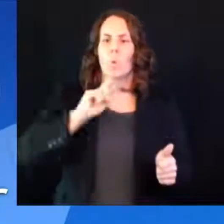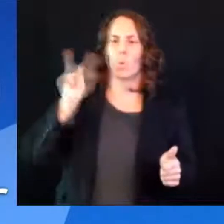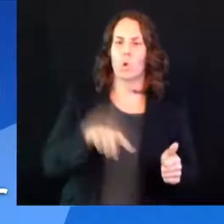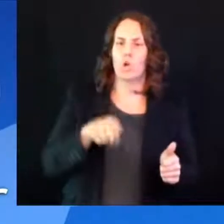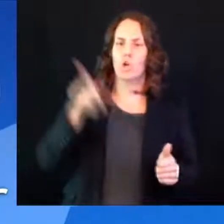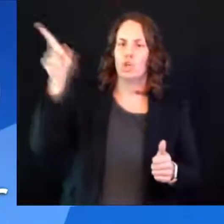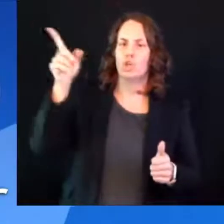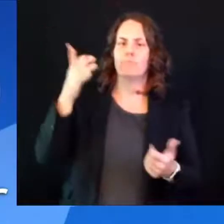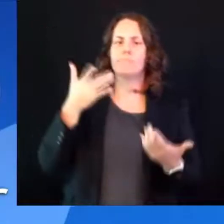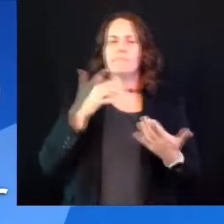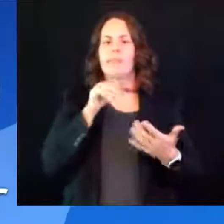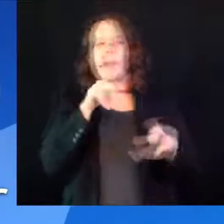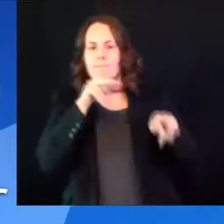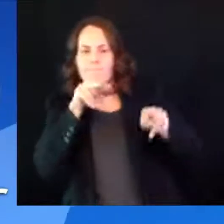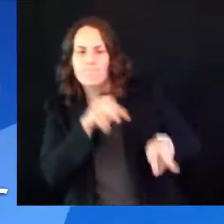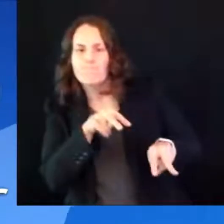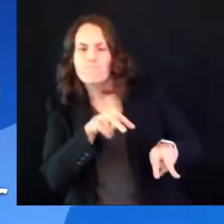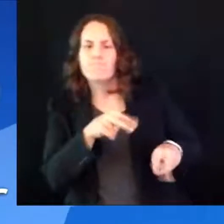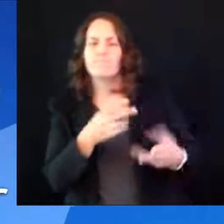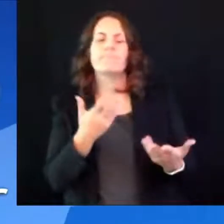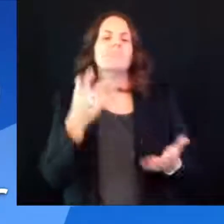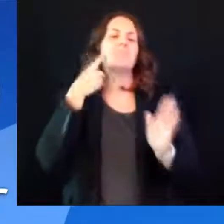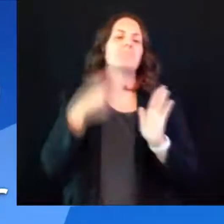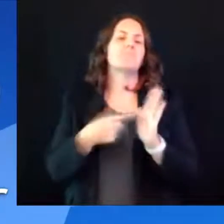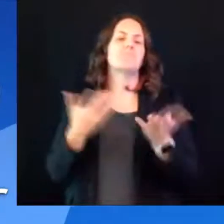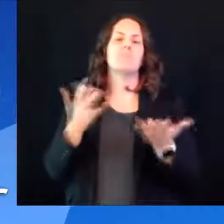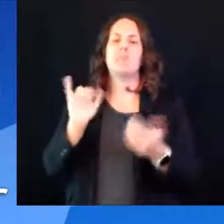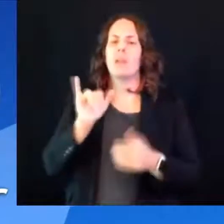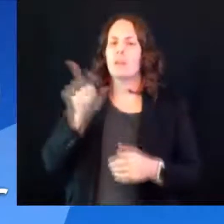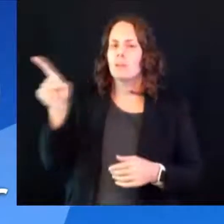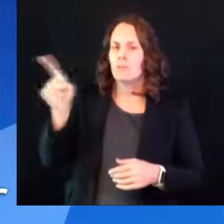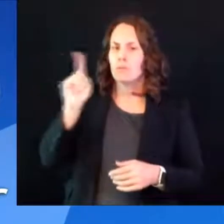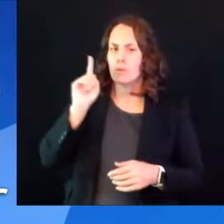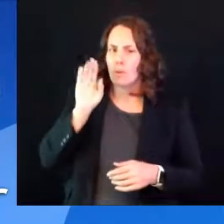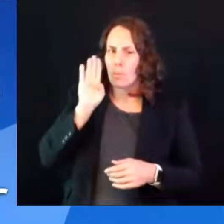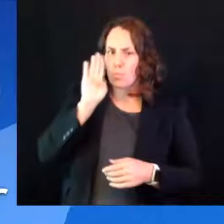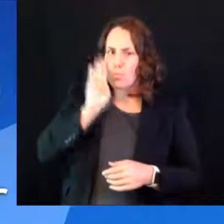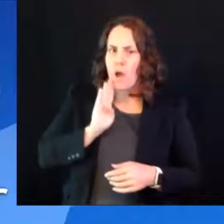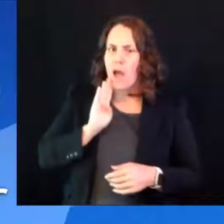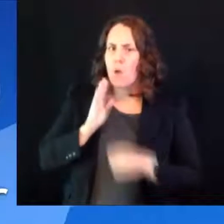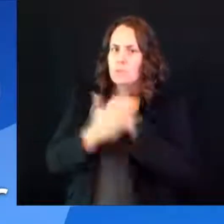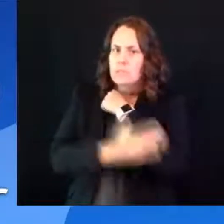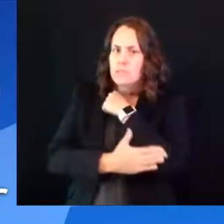from businesses in Brown County or people in Brown County about the mask orders not being enforced?